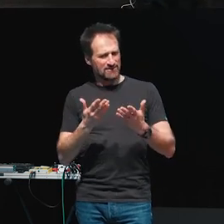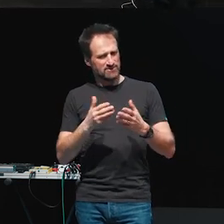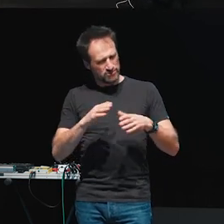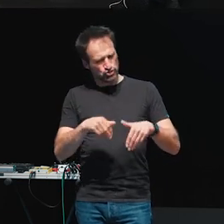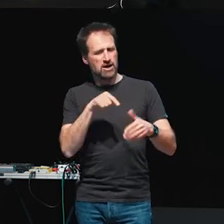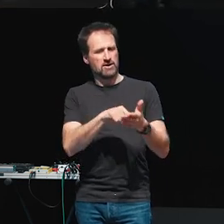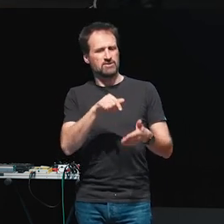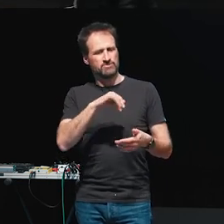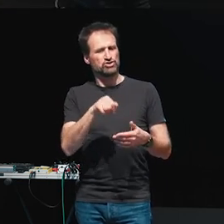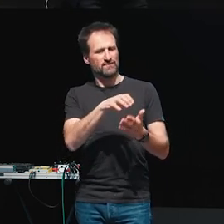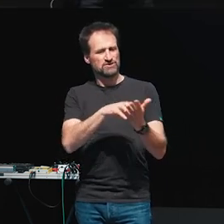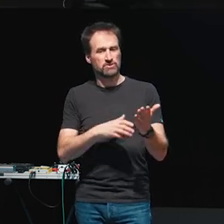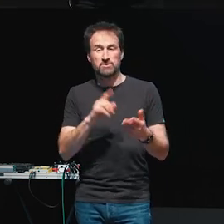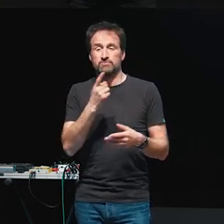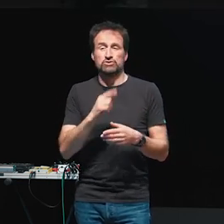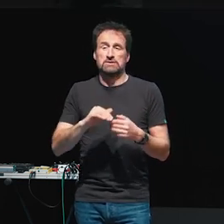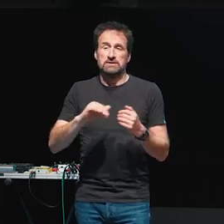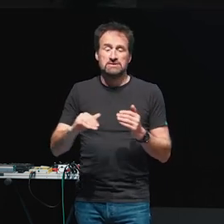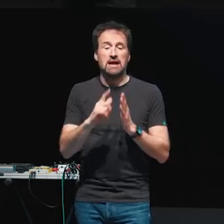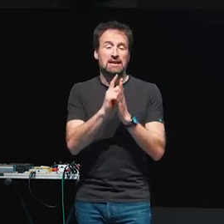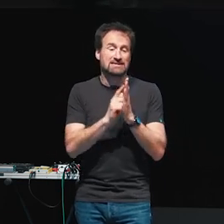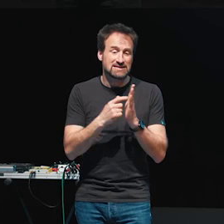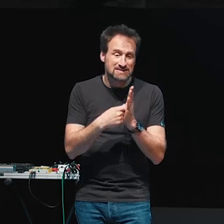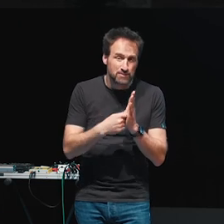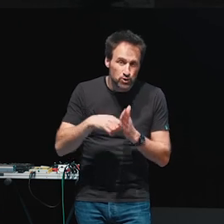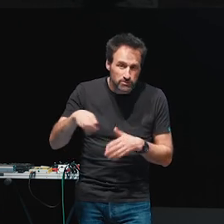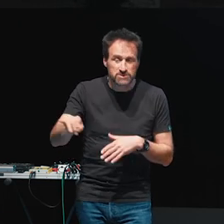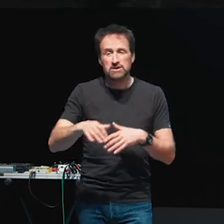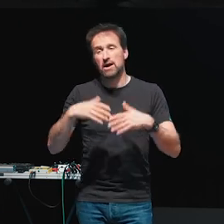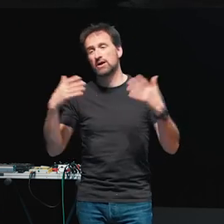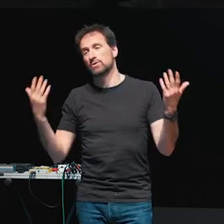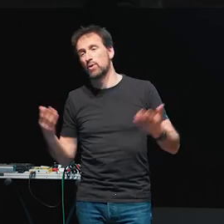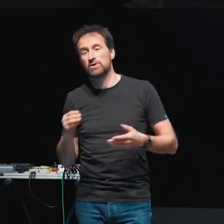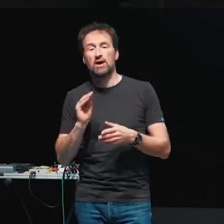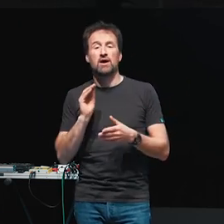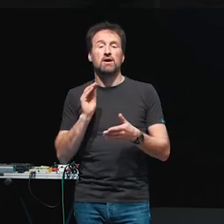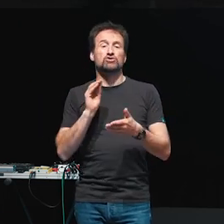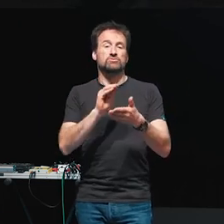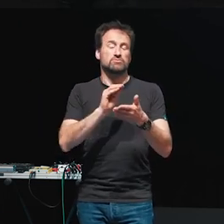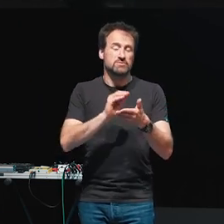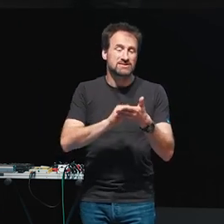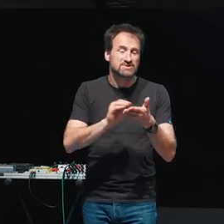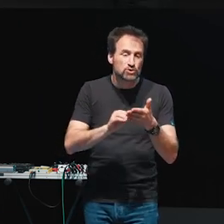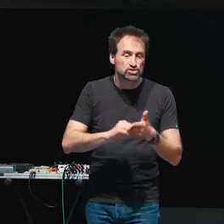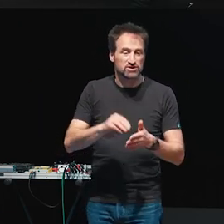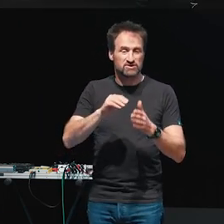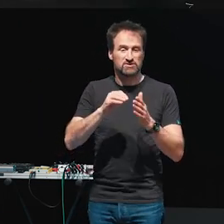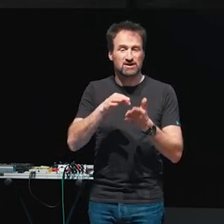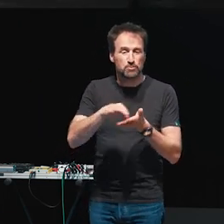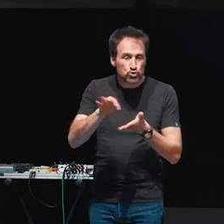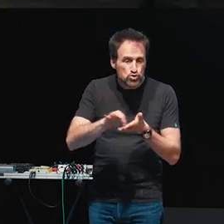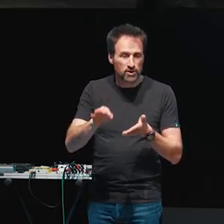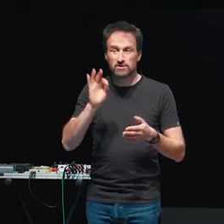pay extra license fees or expensive subscription fees for anything to use the platform